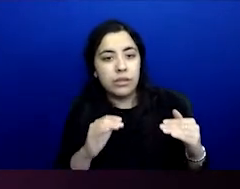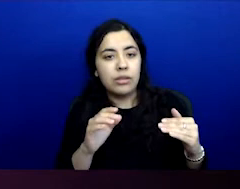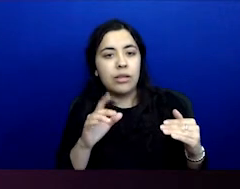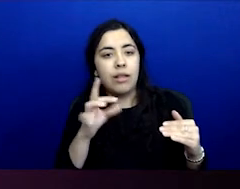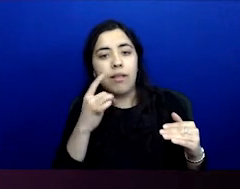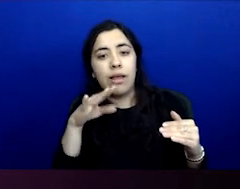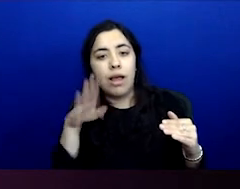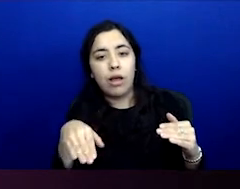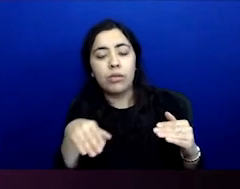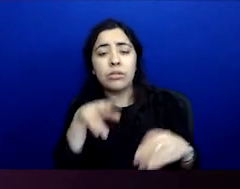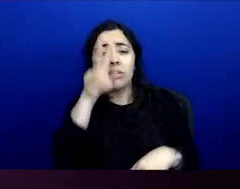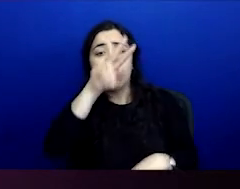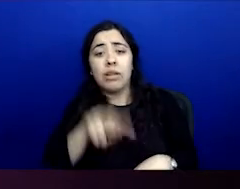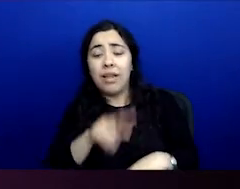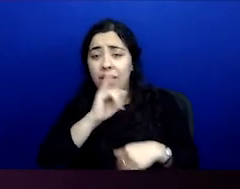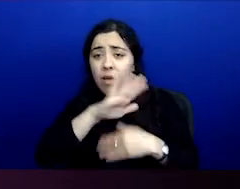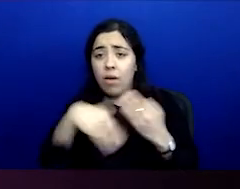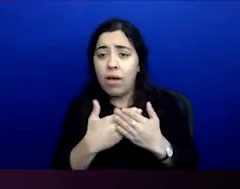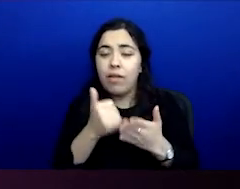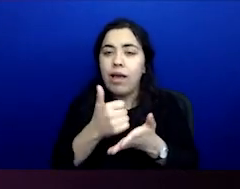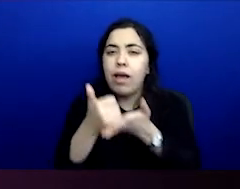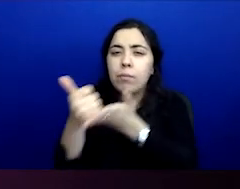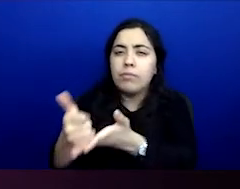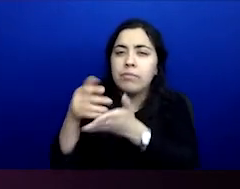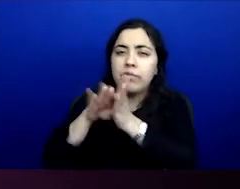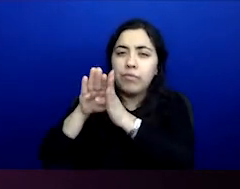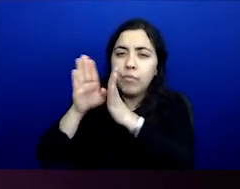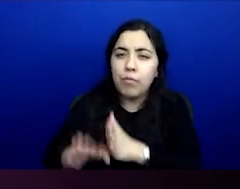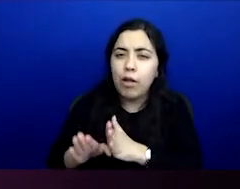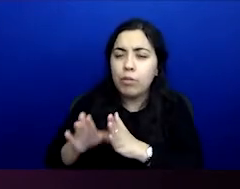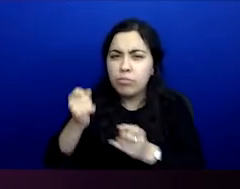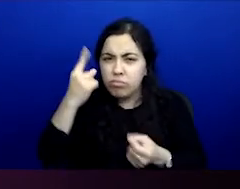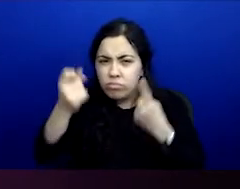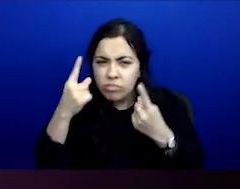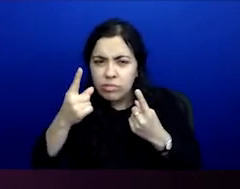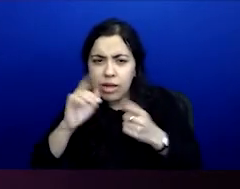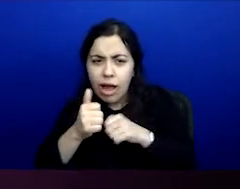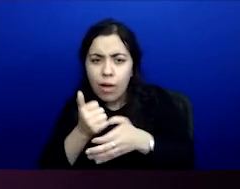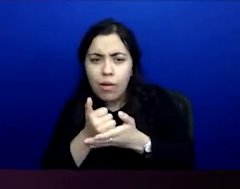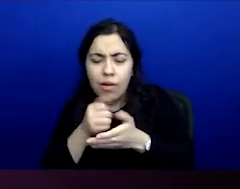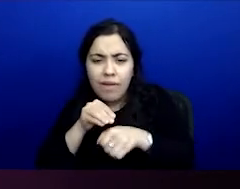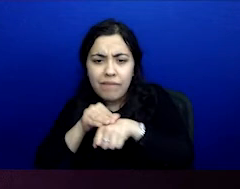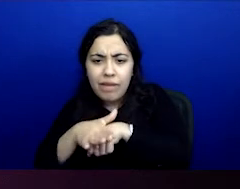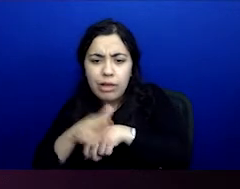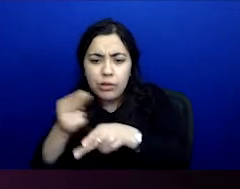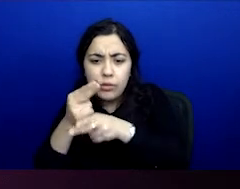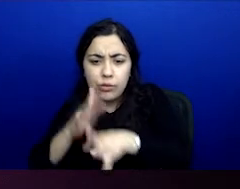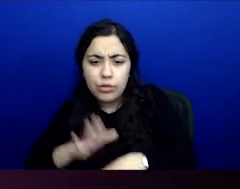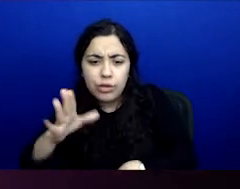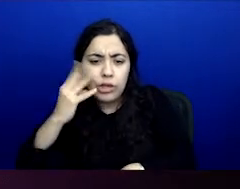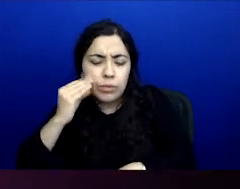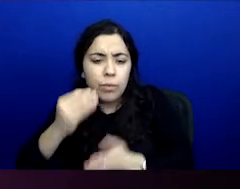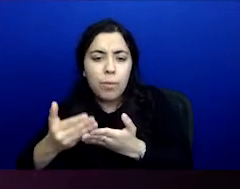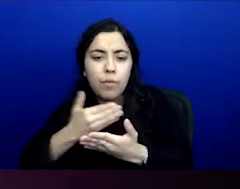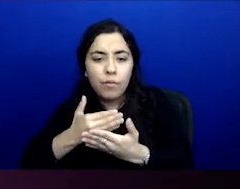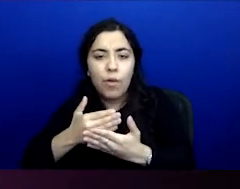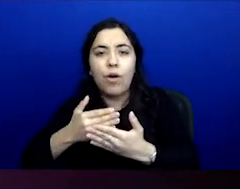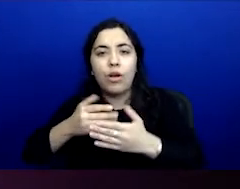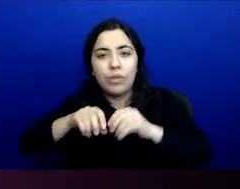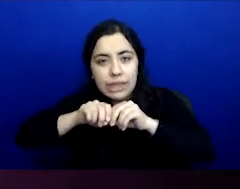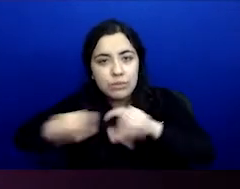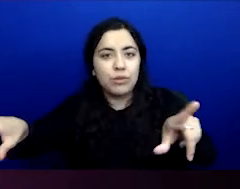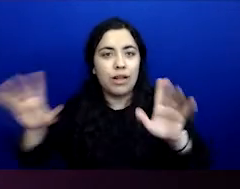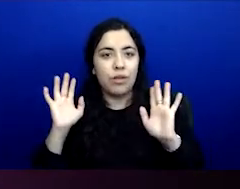if they're doing something that could affect performance before it gets into production. And then we're also working with the Lighthouse team. We